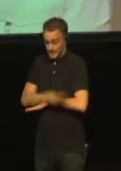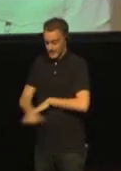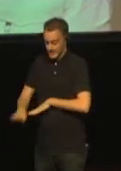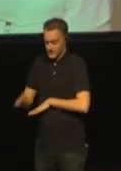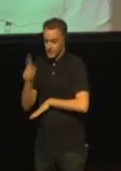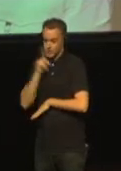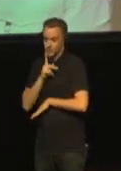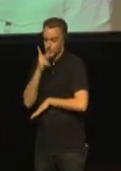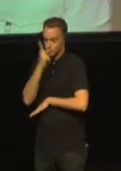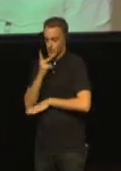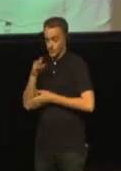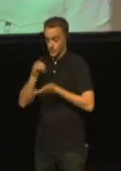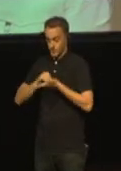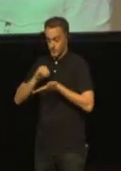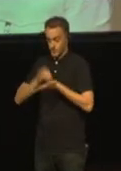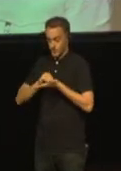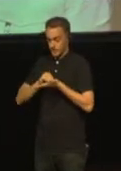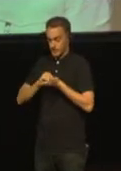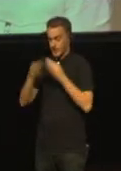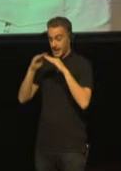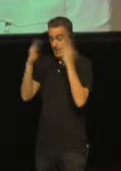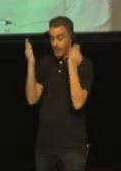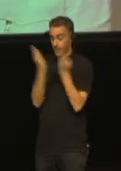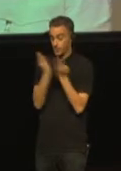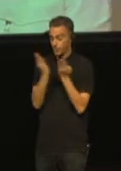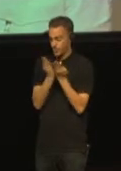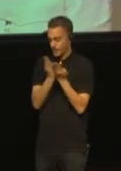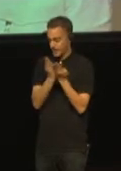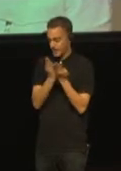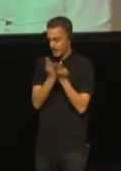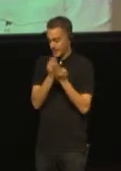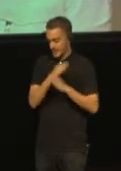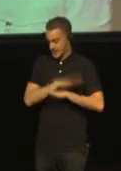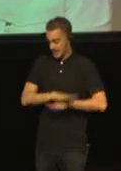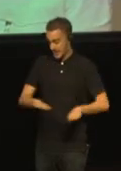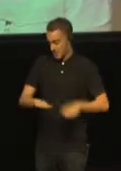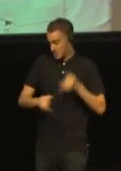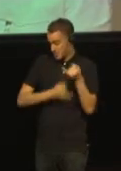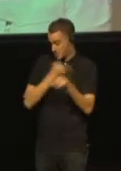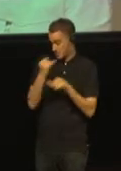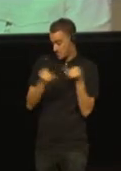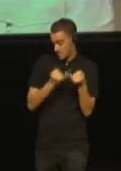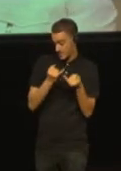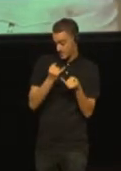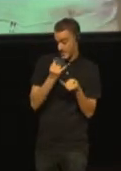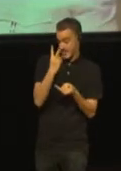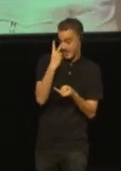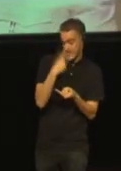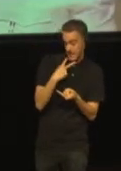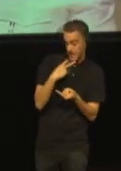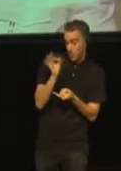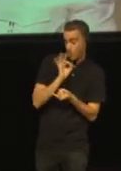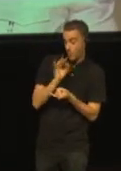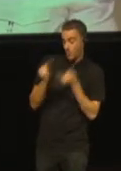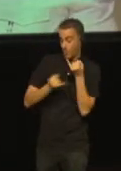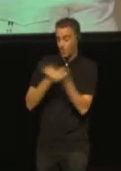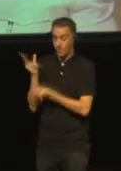that are for visually or hearing impairment and are not school for deafblind children.